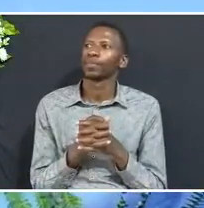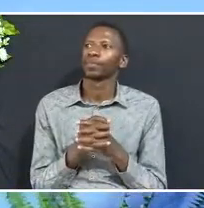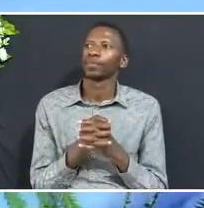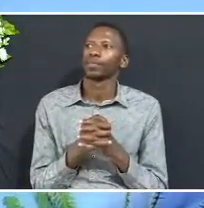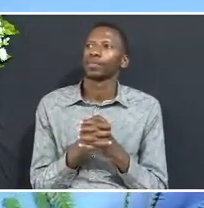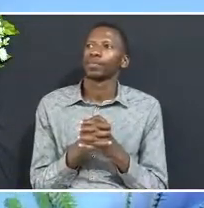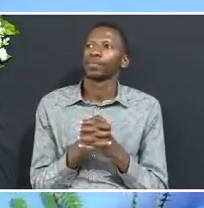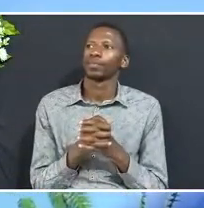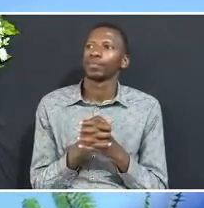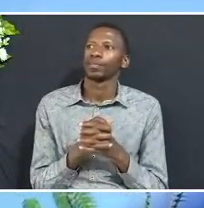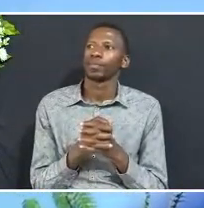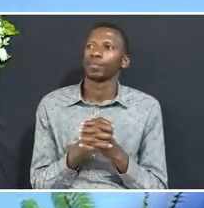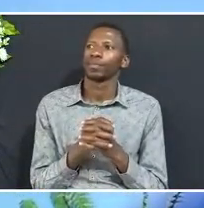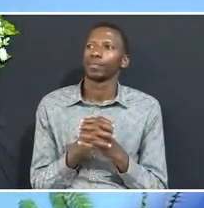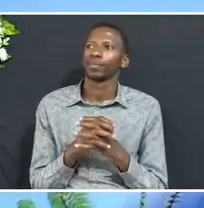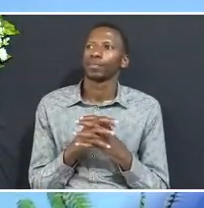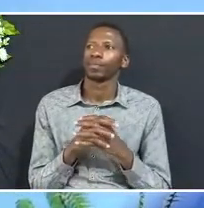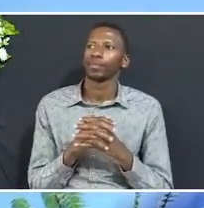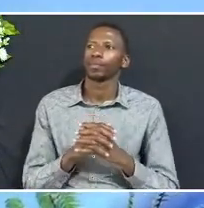Over there,